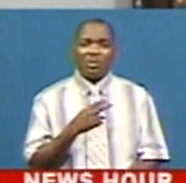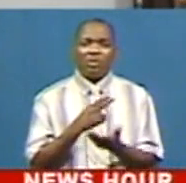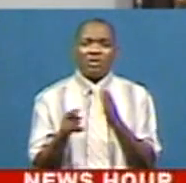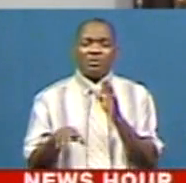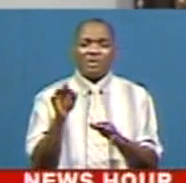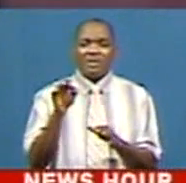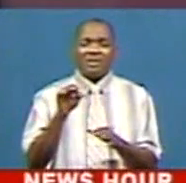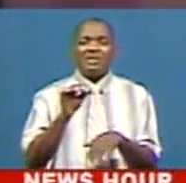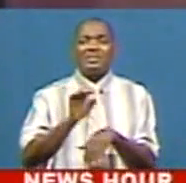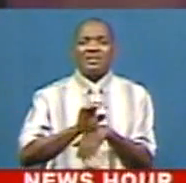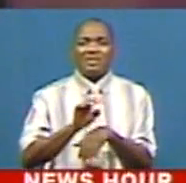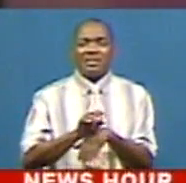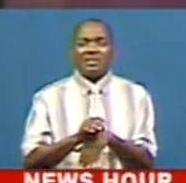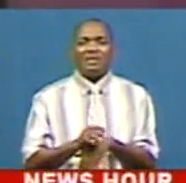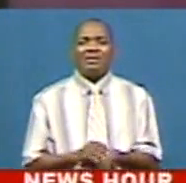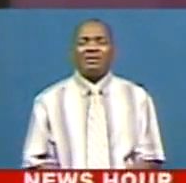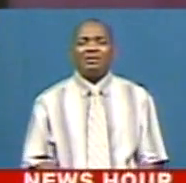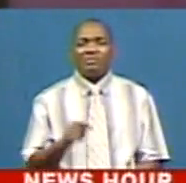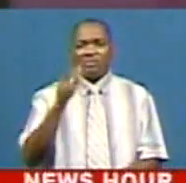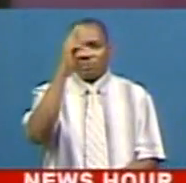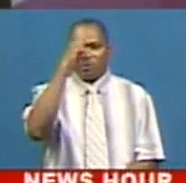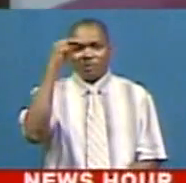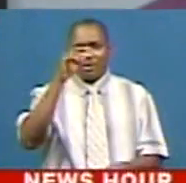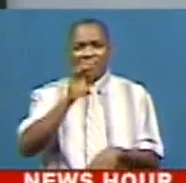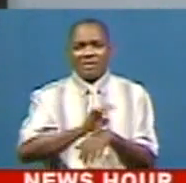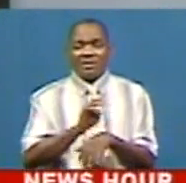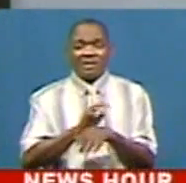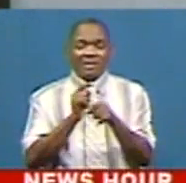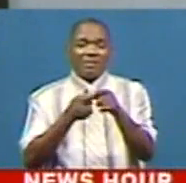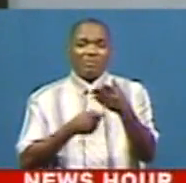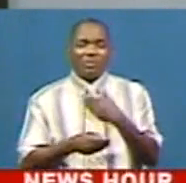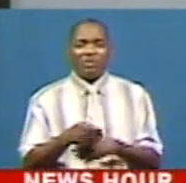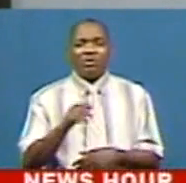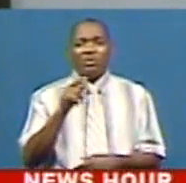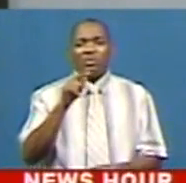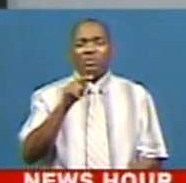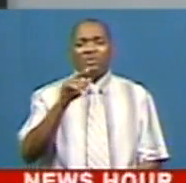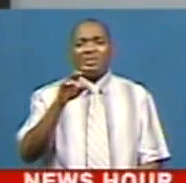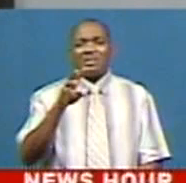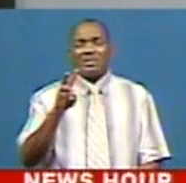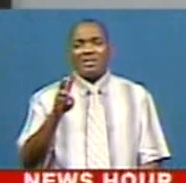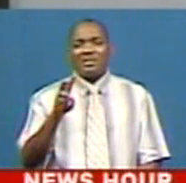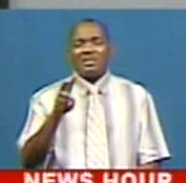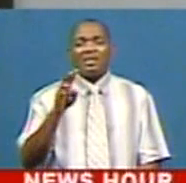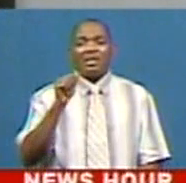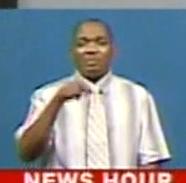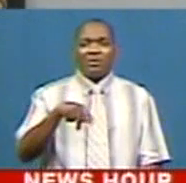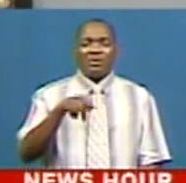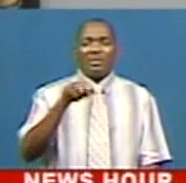Spirit Congregation of the Catholic Church. He was born on the 26th of April,